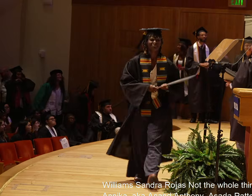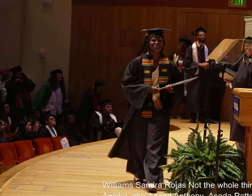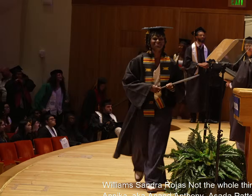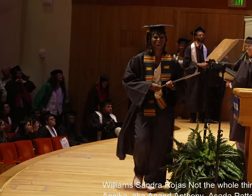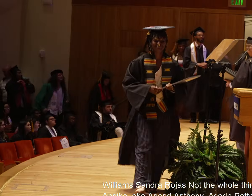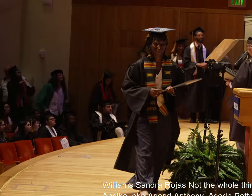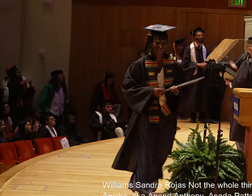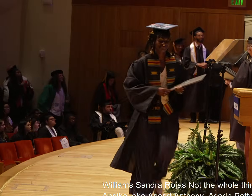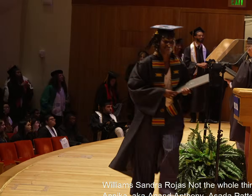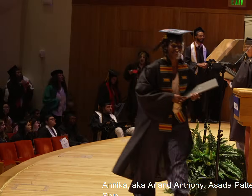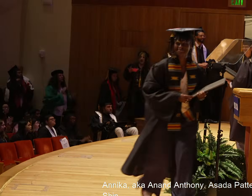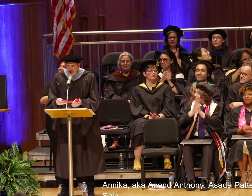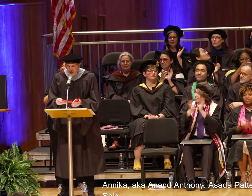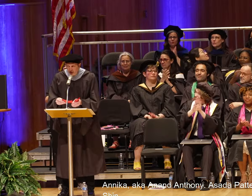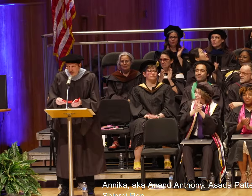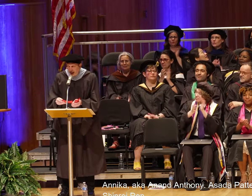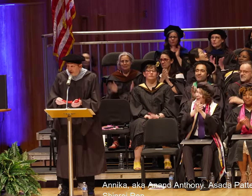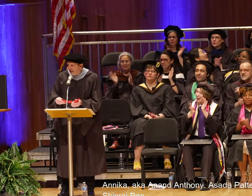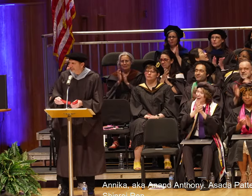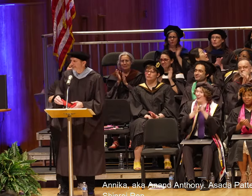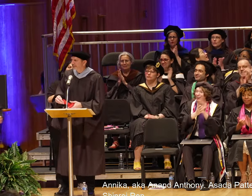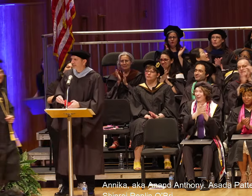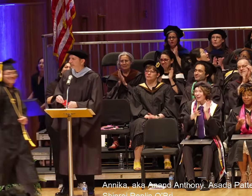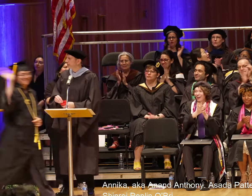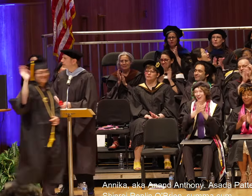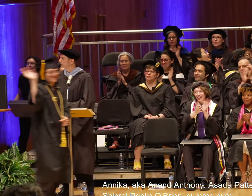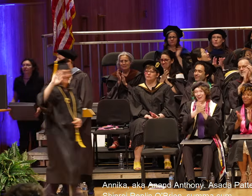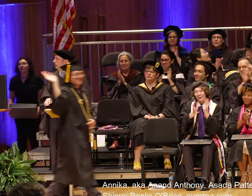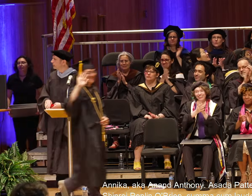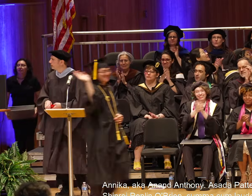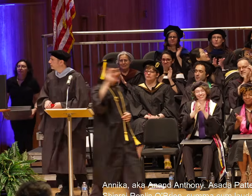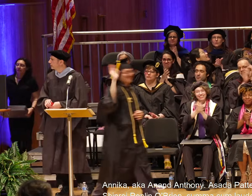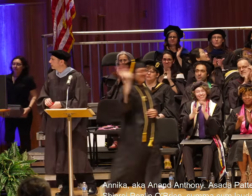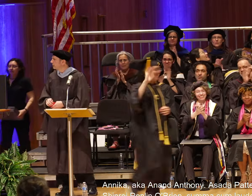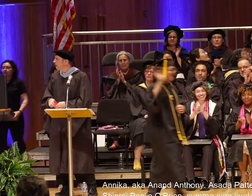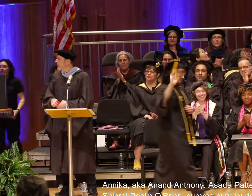Shin Ray Penlin O'Brien, summa cum laude.